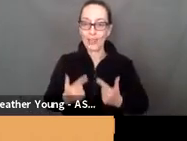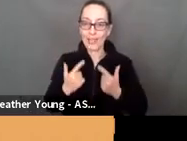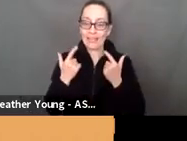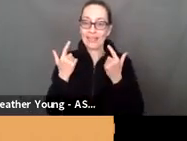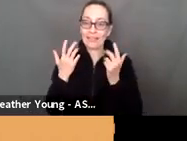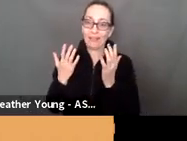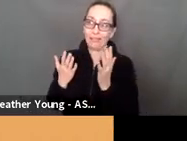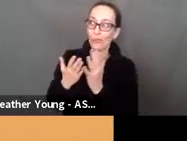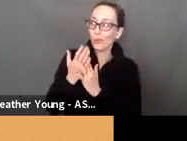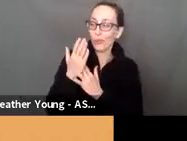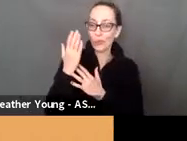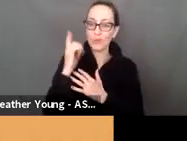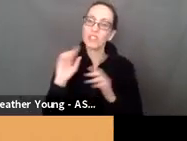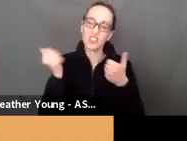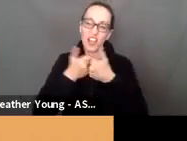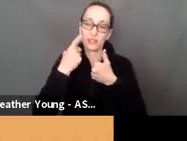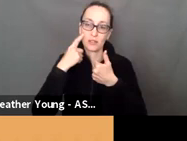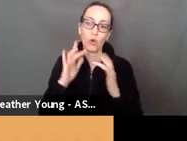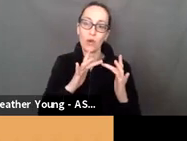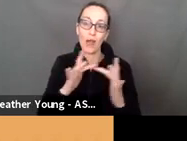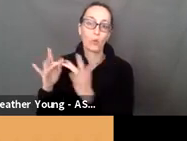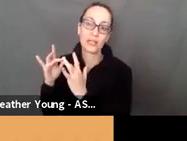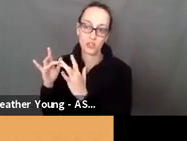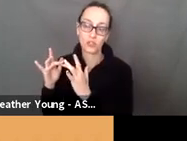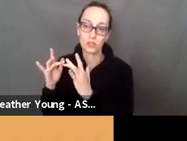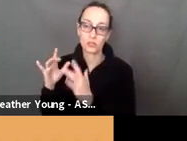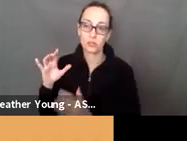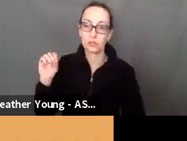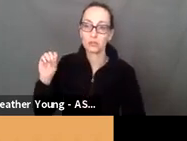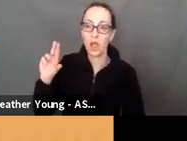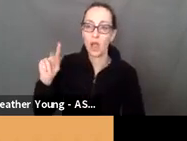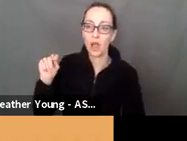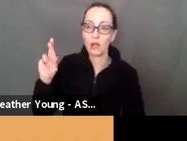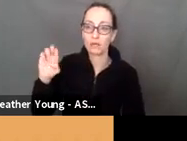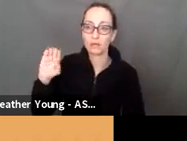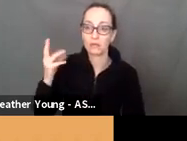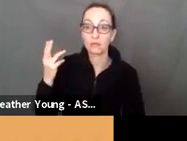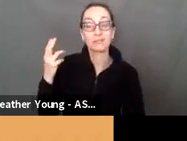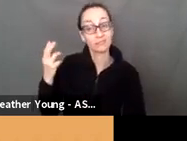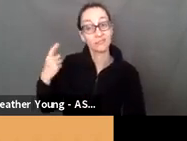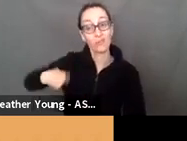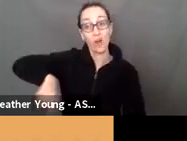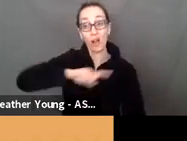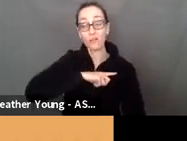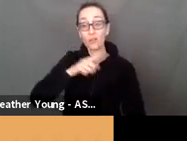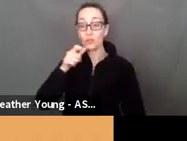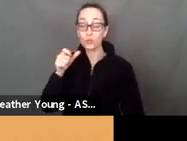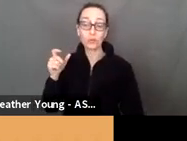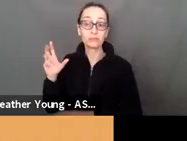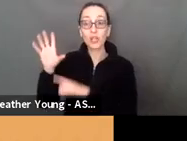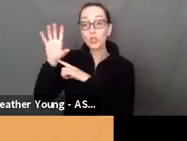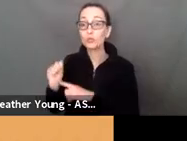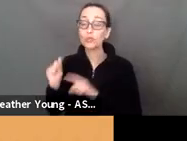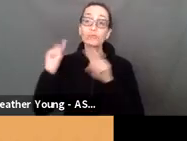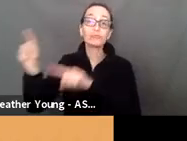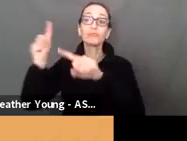challenging for outreach and for those of us who are used to going out and going to events and